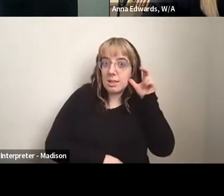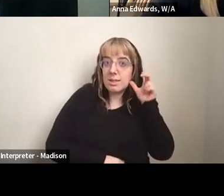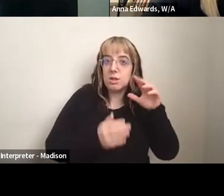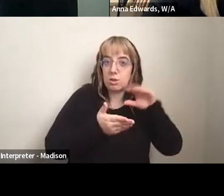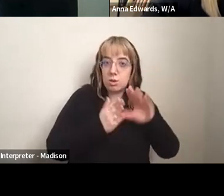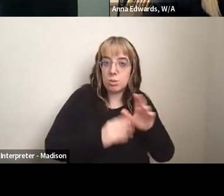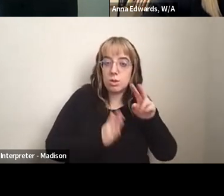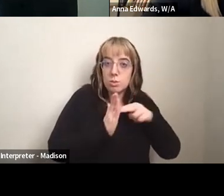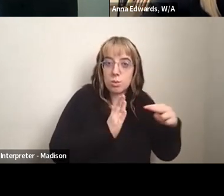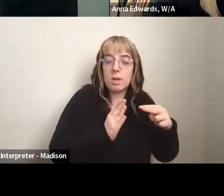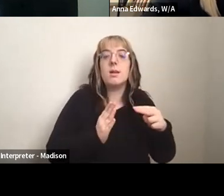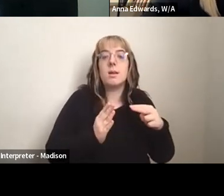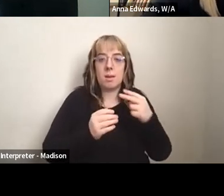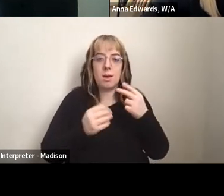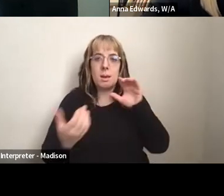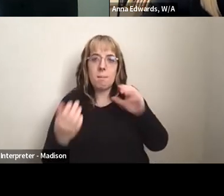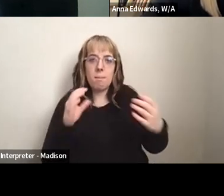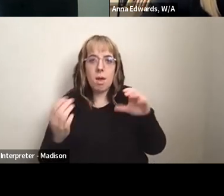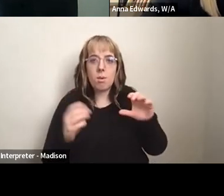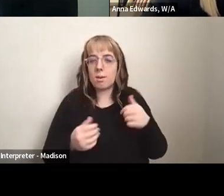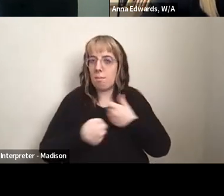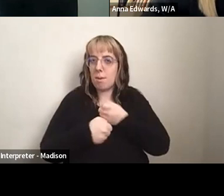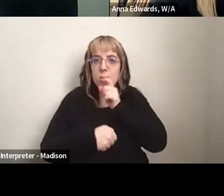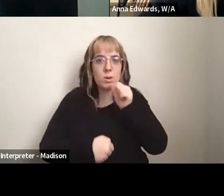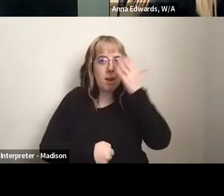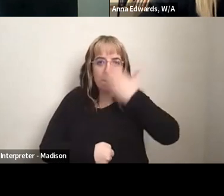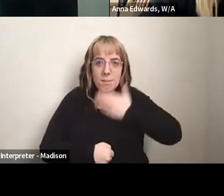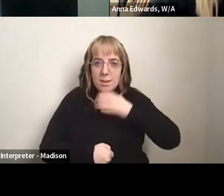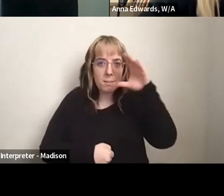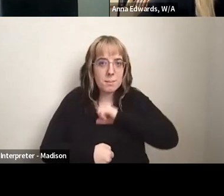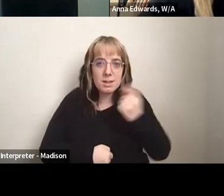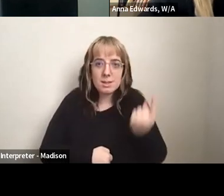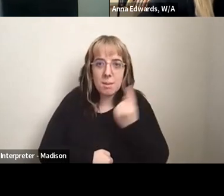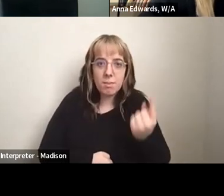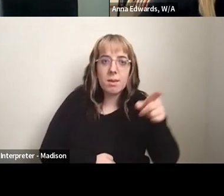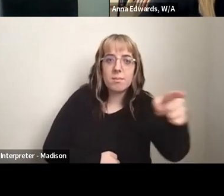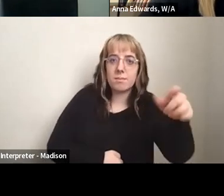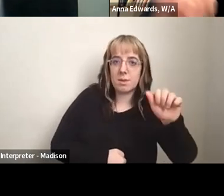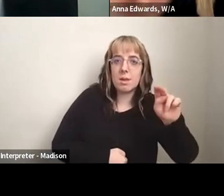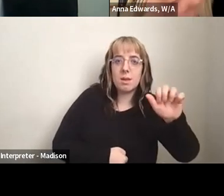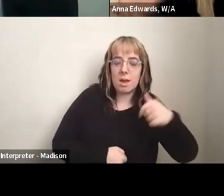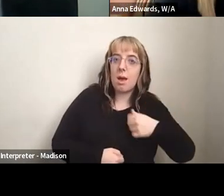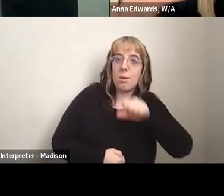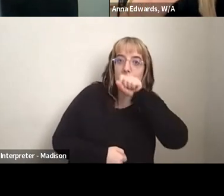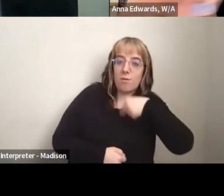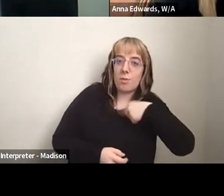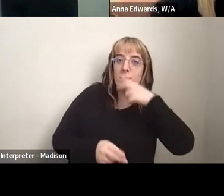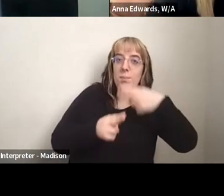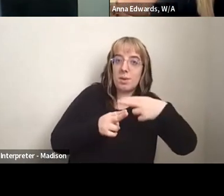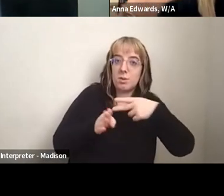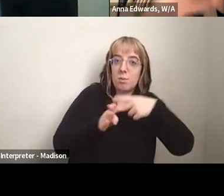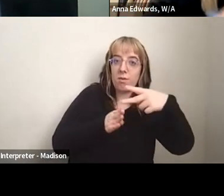make sure that we get a well-rounded picture and we haven't missed anything. I love that you mentioned professional learning, because I was actually going to